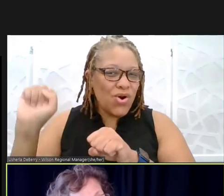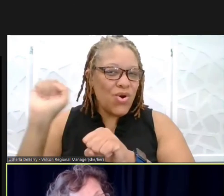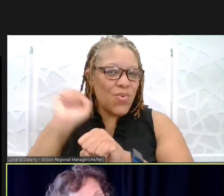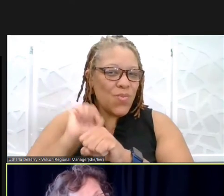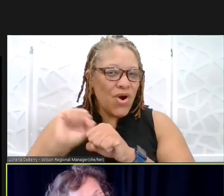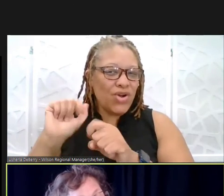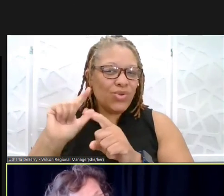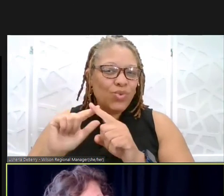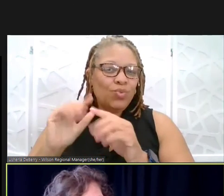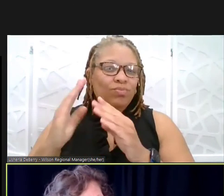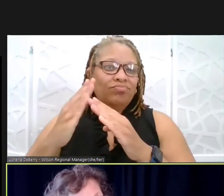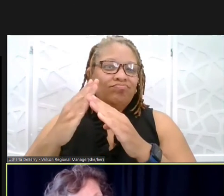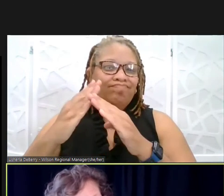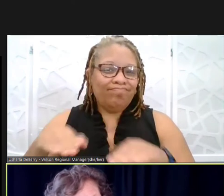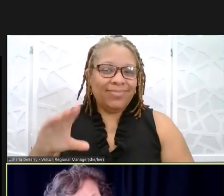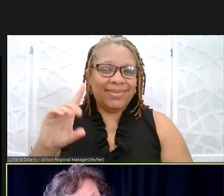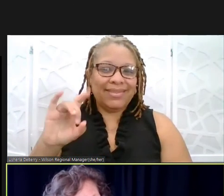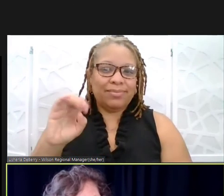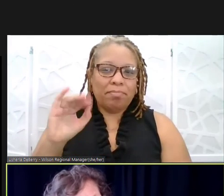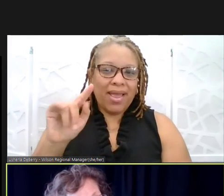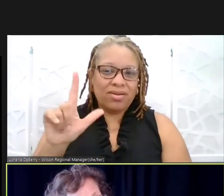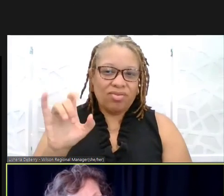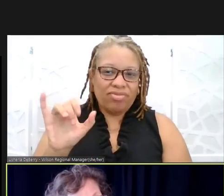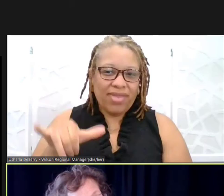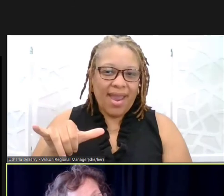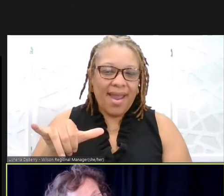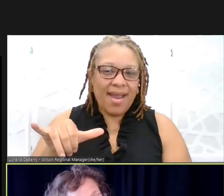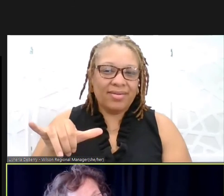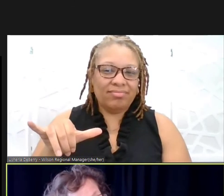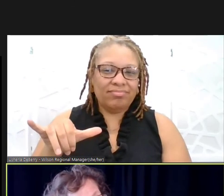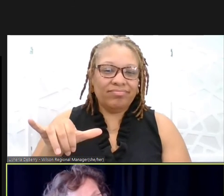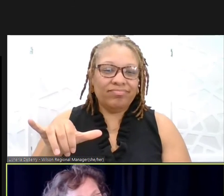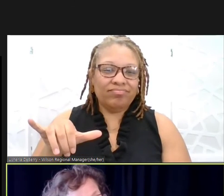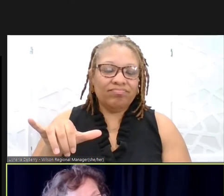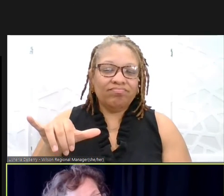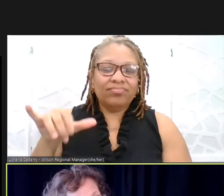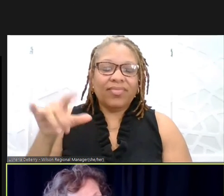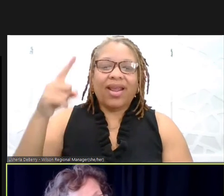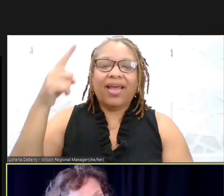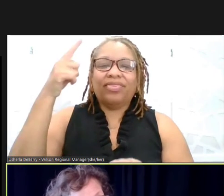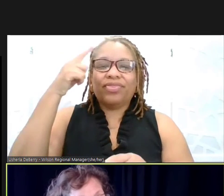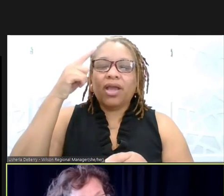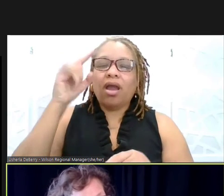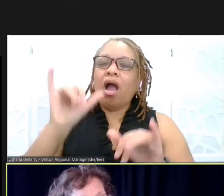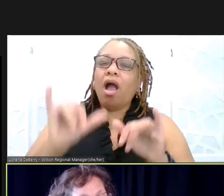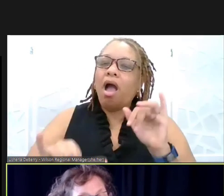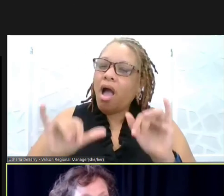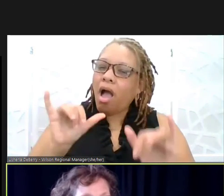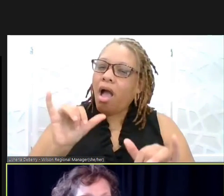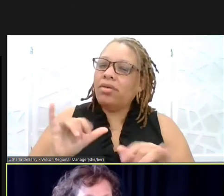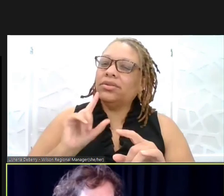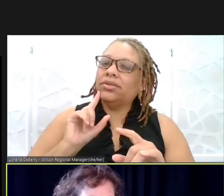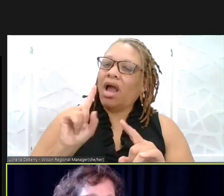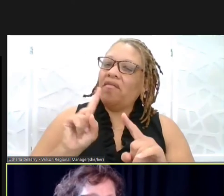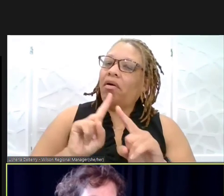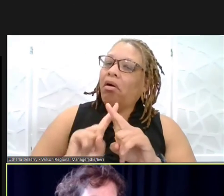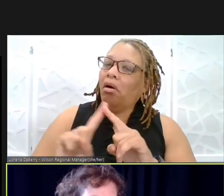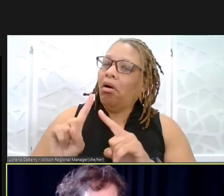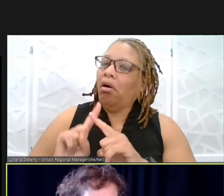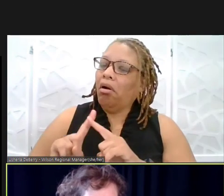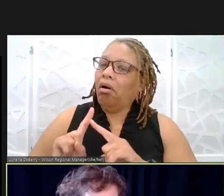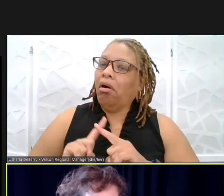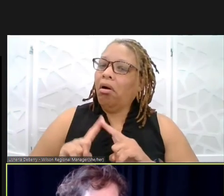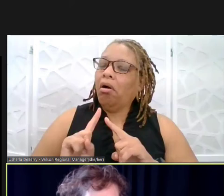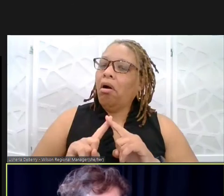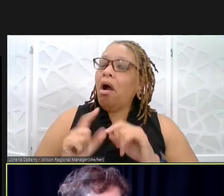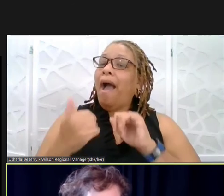same. That is a bias and it is not true. So please work hard to work through your implicit biases and break down those